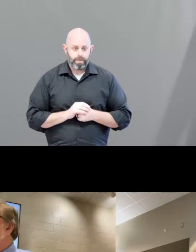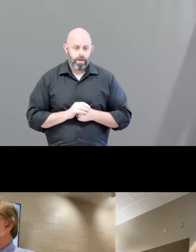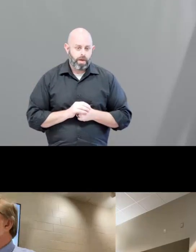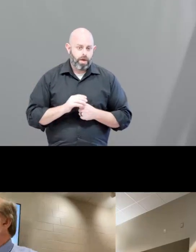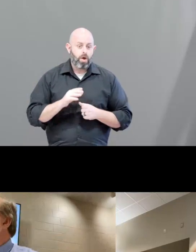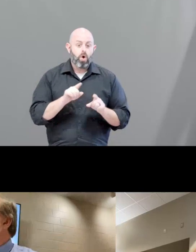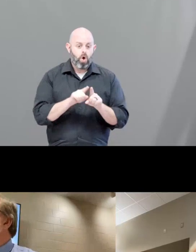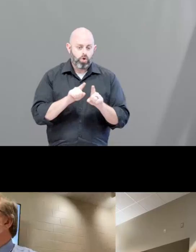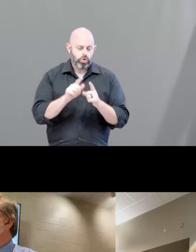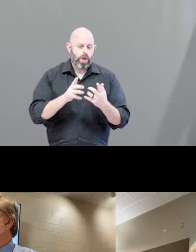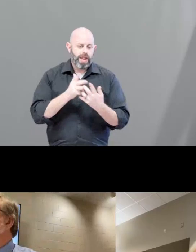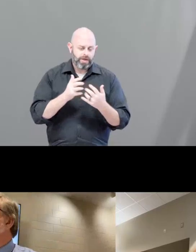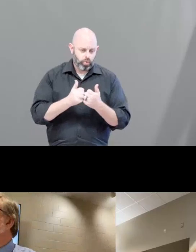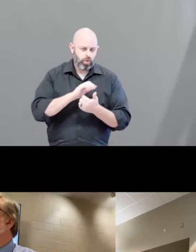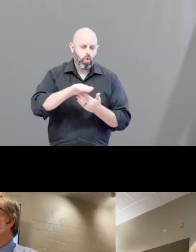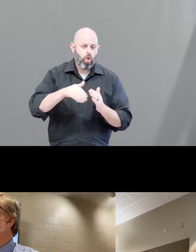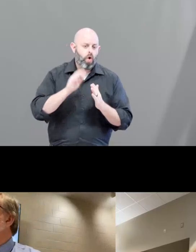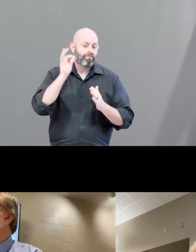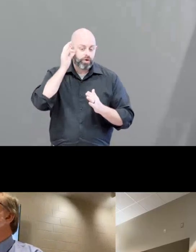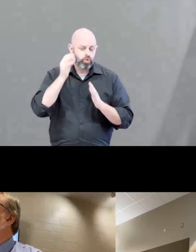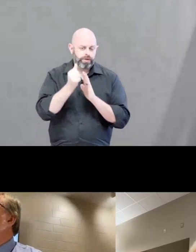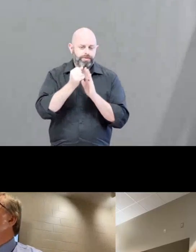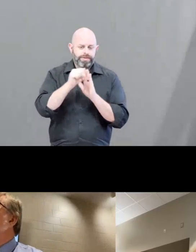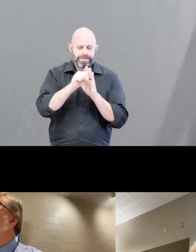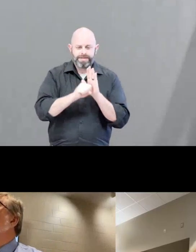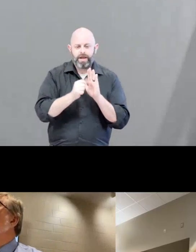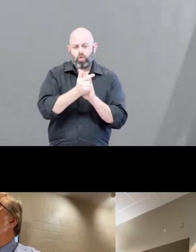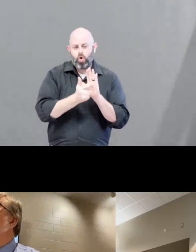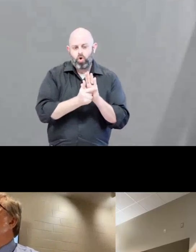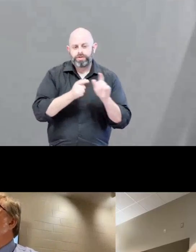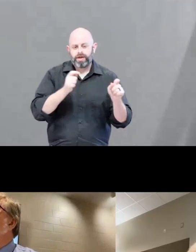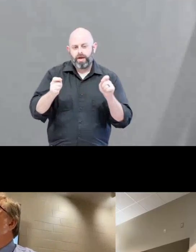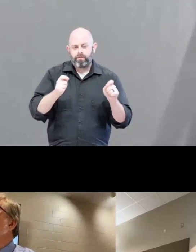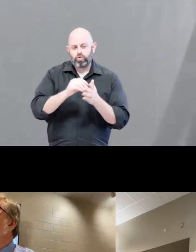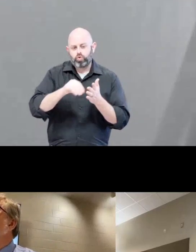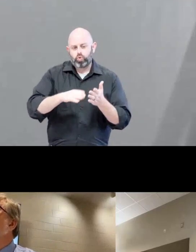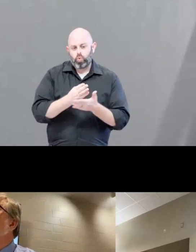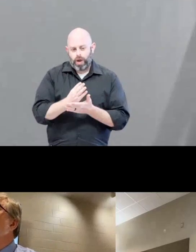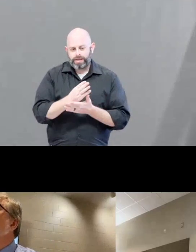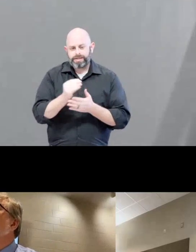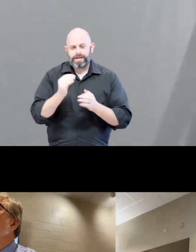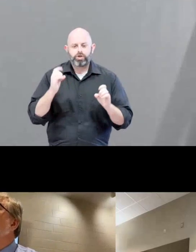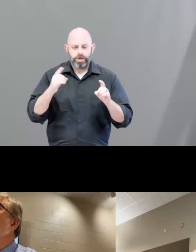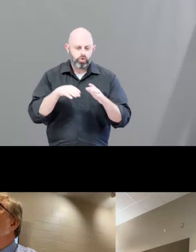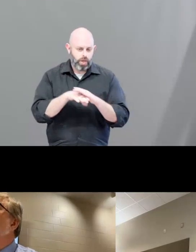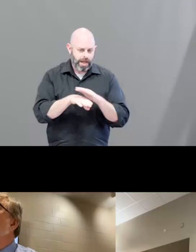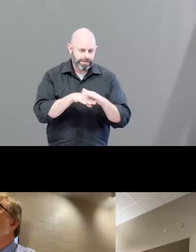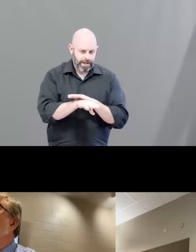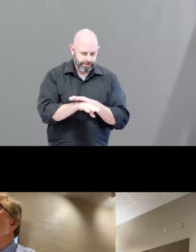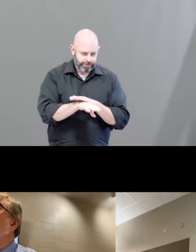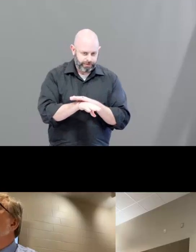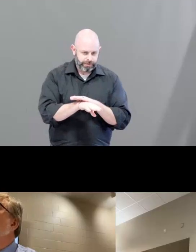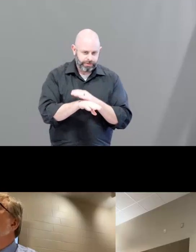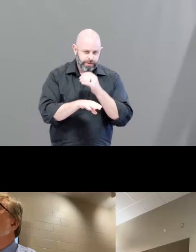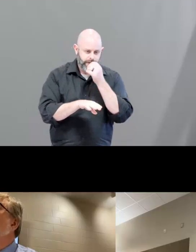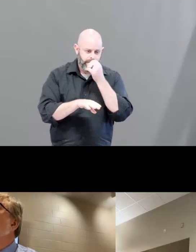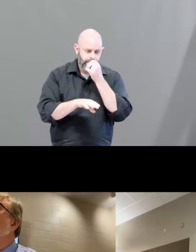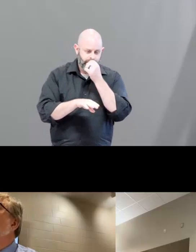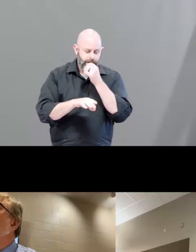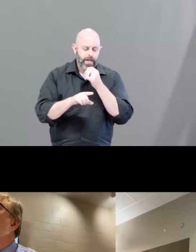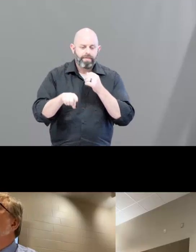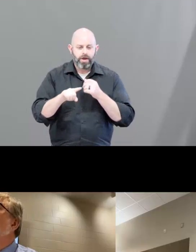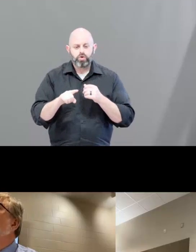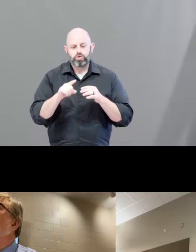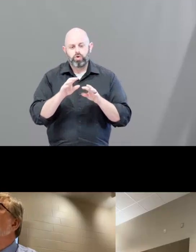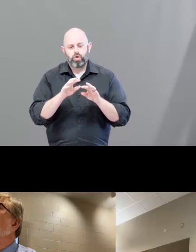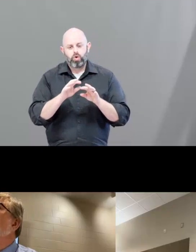It also aligns with all federal and state laws that govern student rights and educational access.